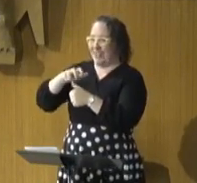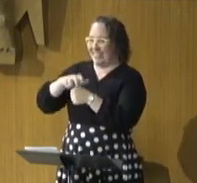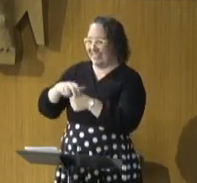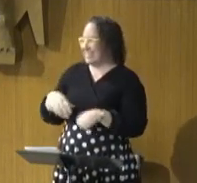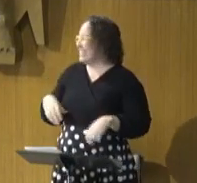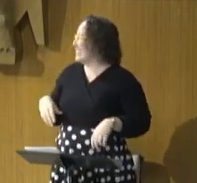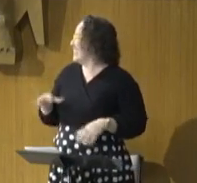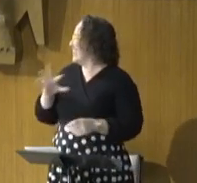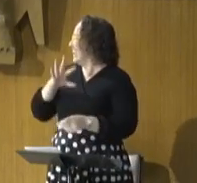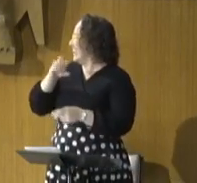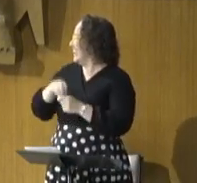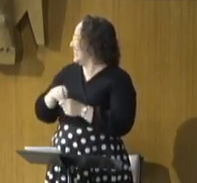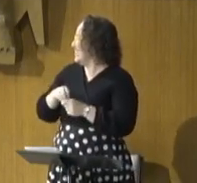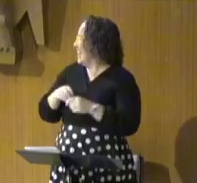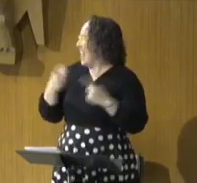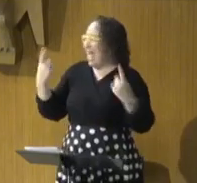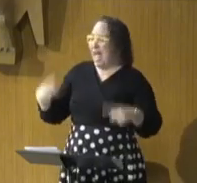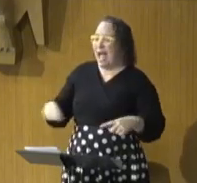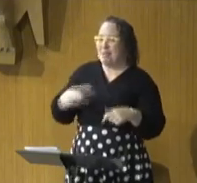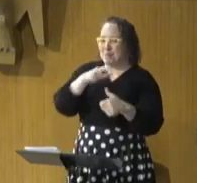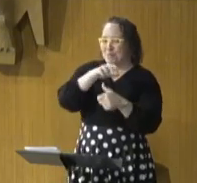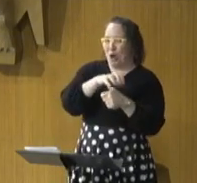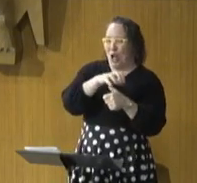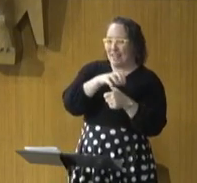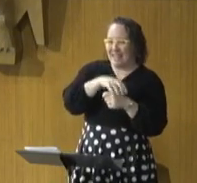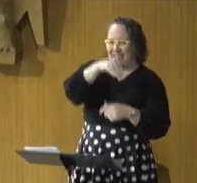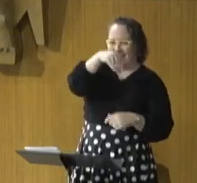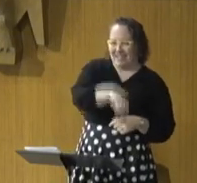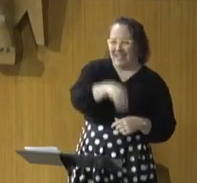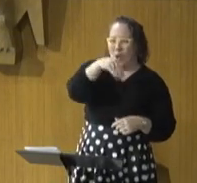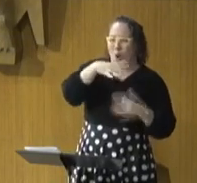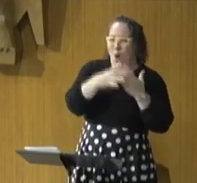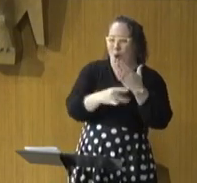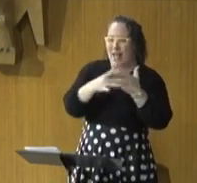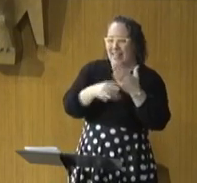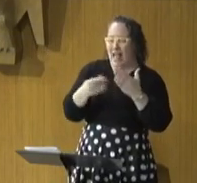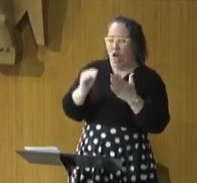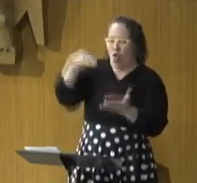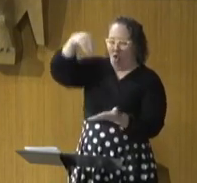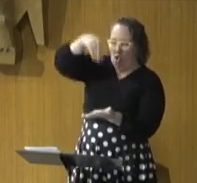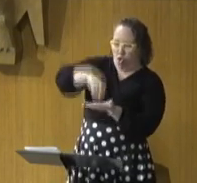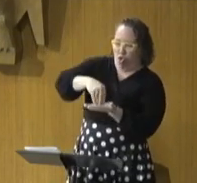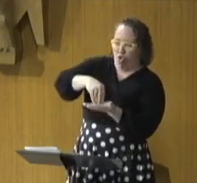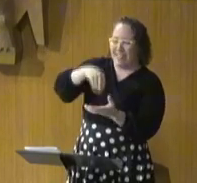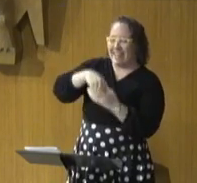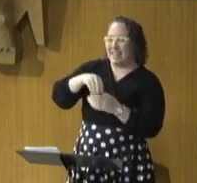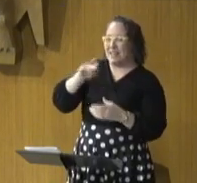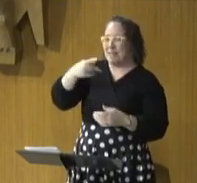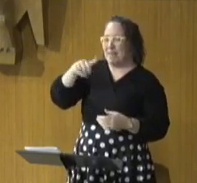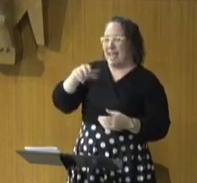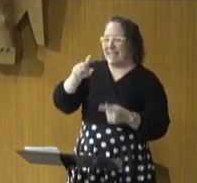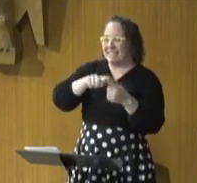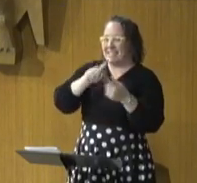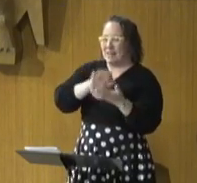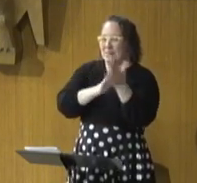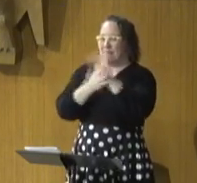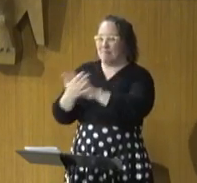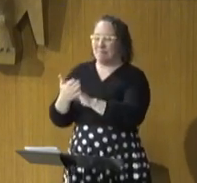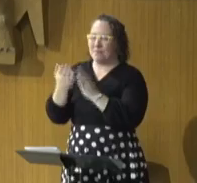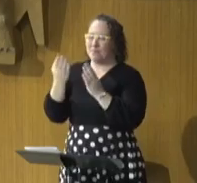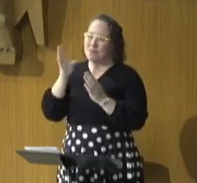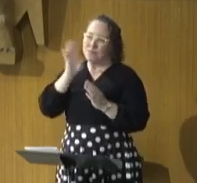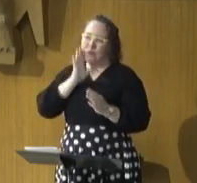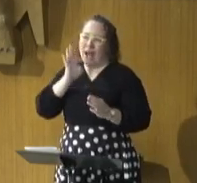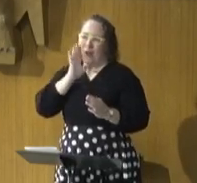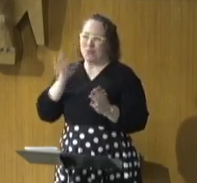which involved dipping the broccoli pieces in olive oil and then placing them face down in the pan until they turned golden brown.